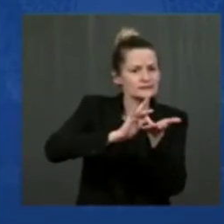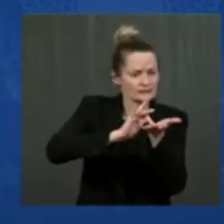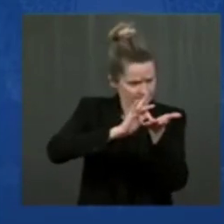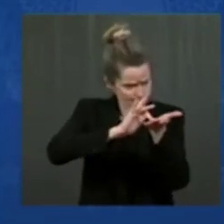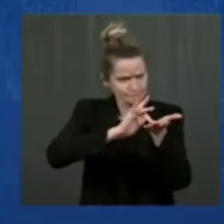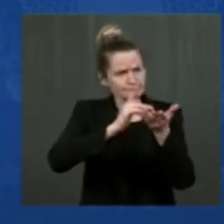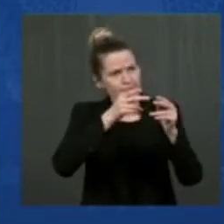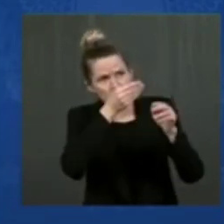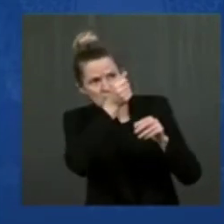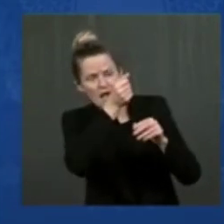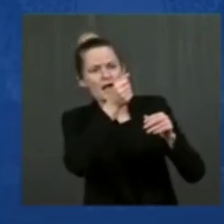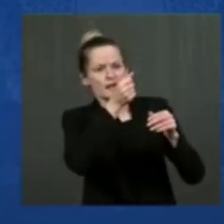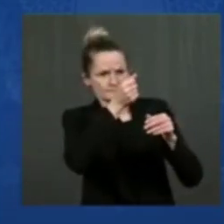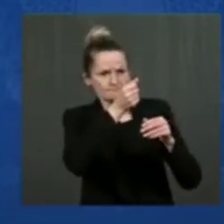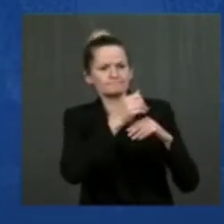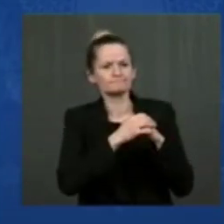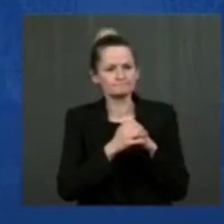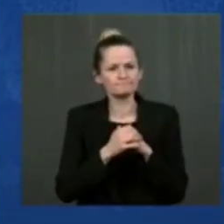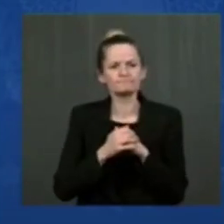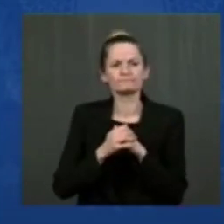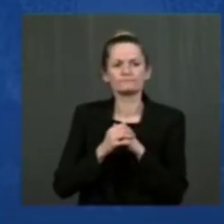thank Bernie Sanders for a lot of